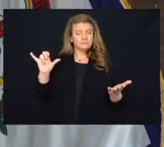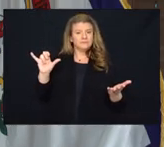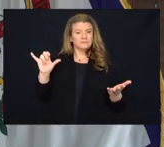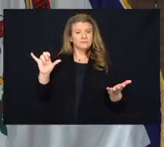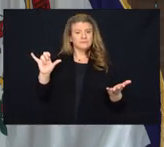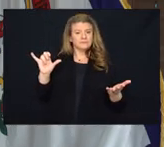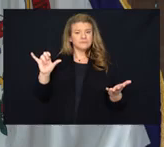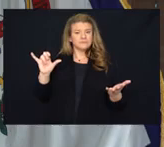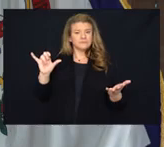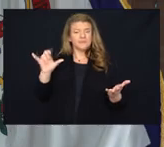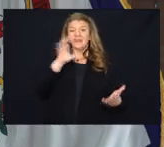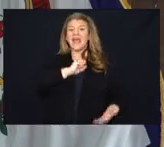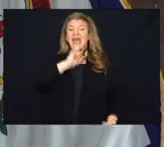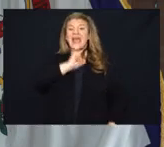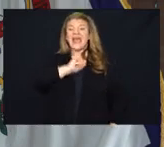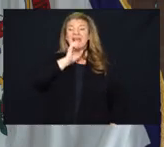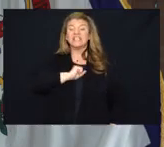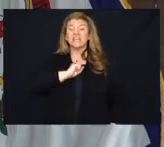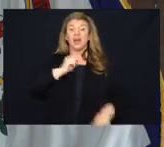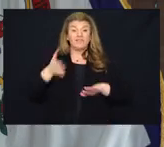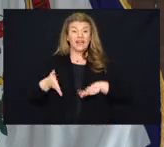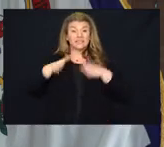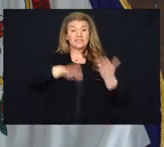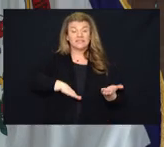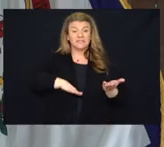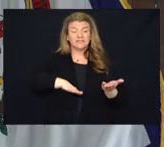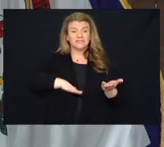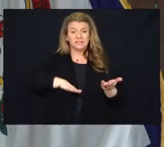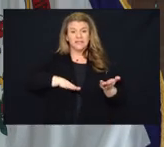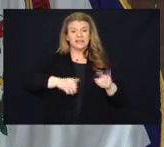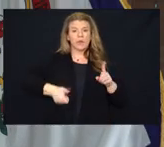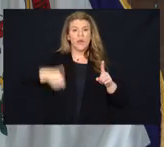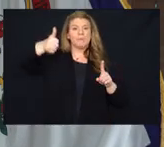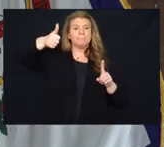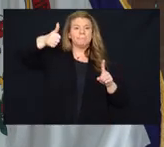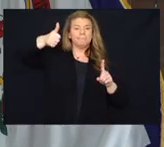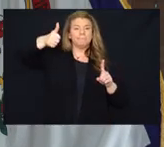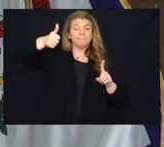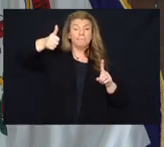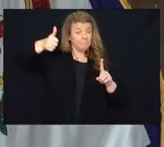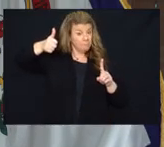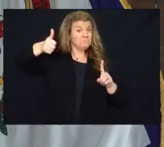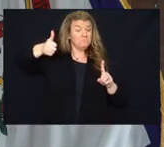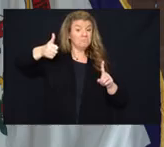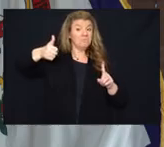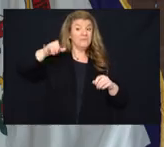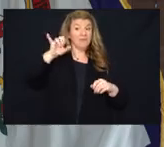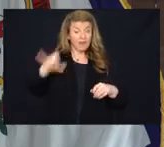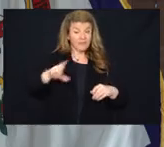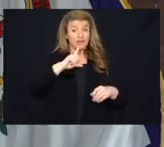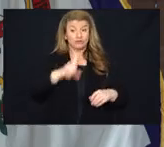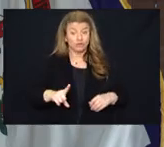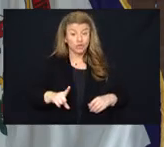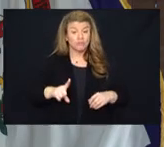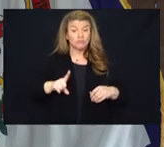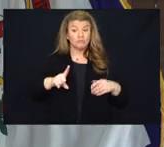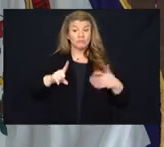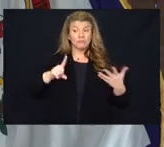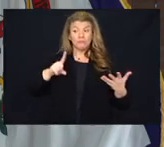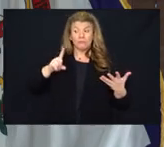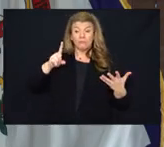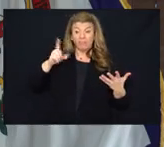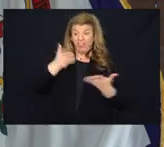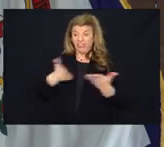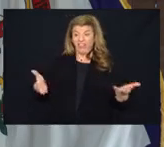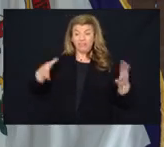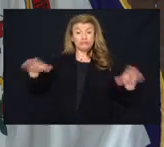like the age of deaths is going up. Well, if that be the case, the logical thing behind